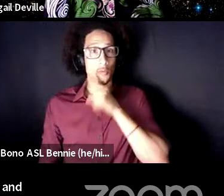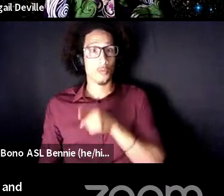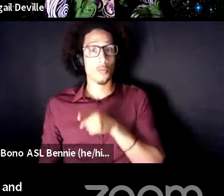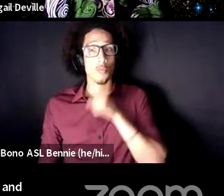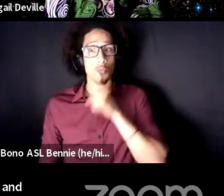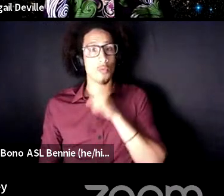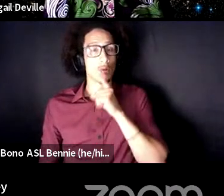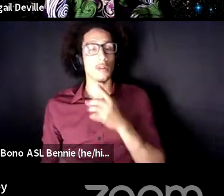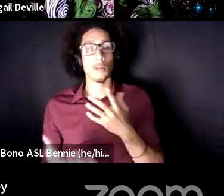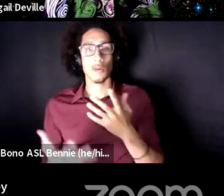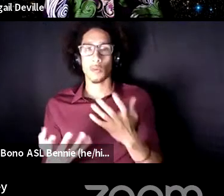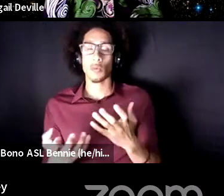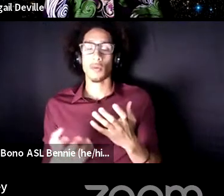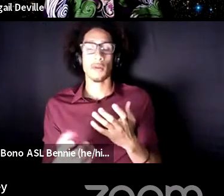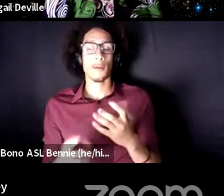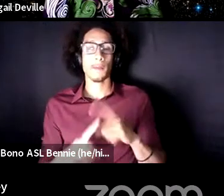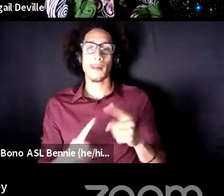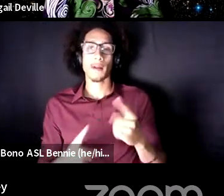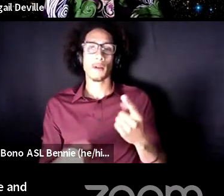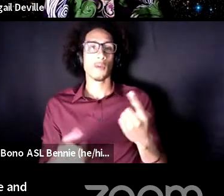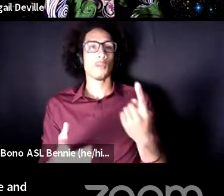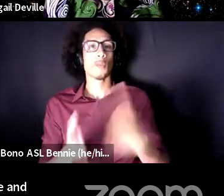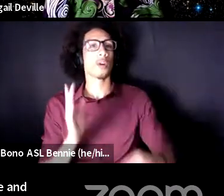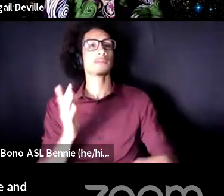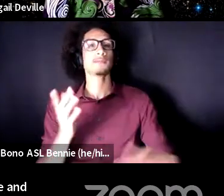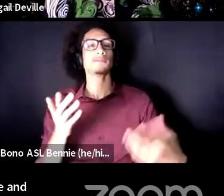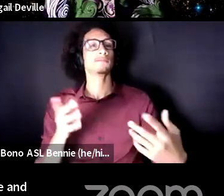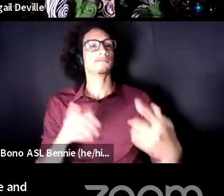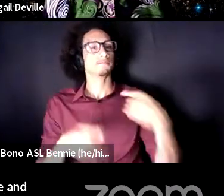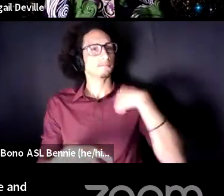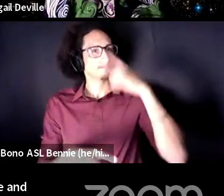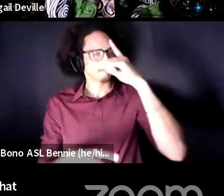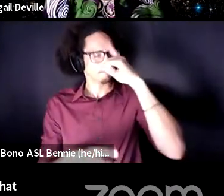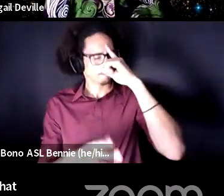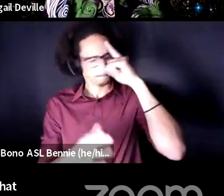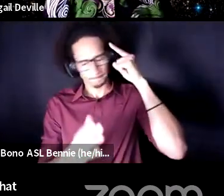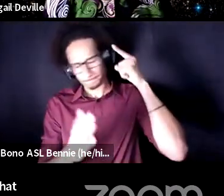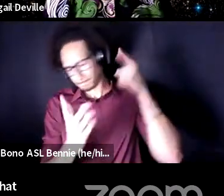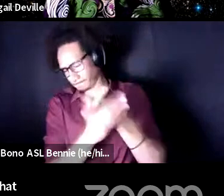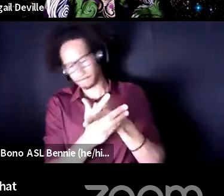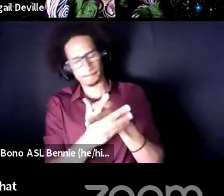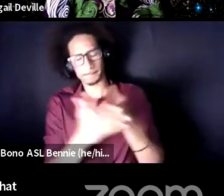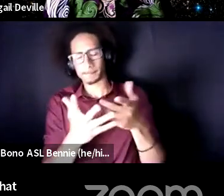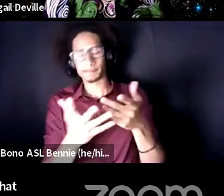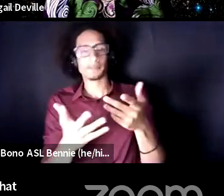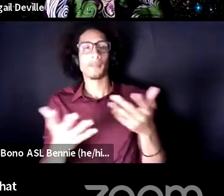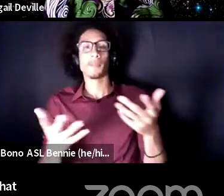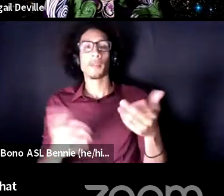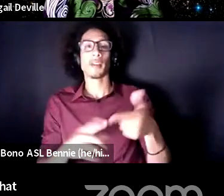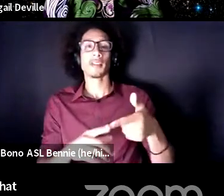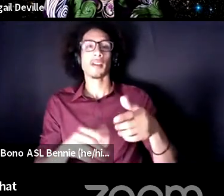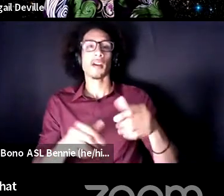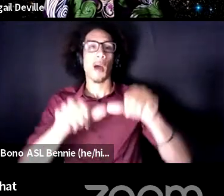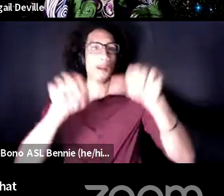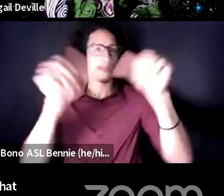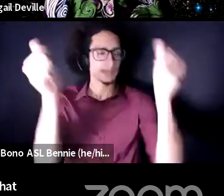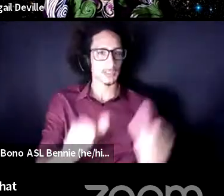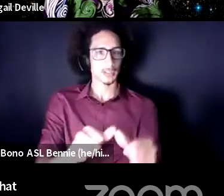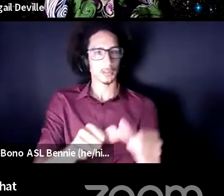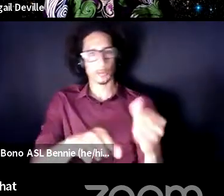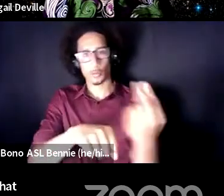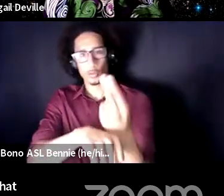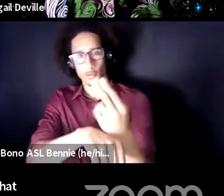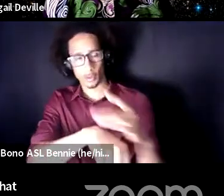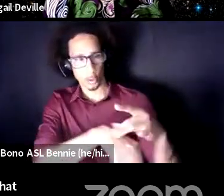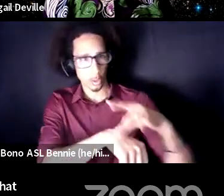this object, this using earth and materials and using different